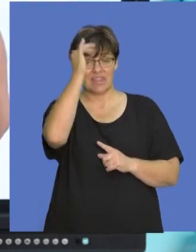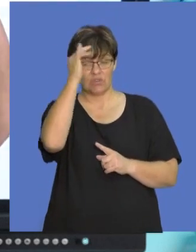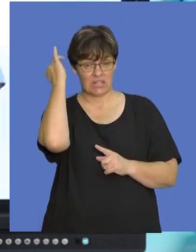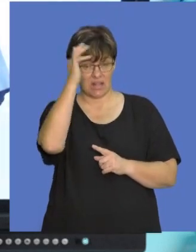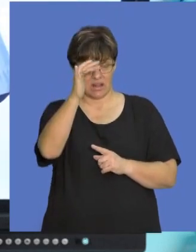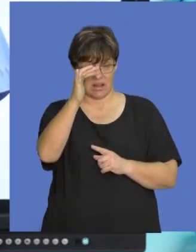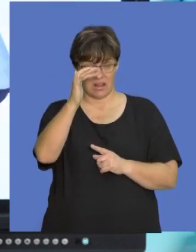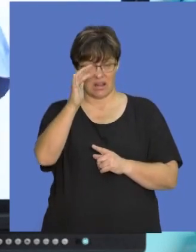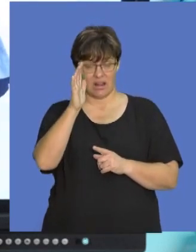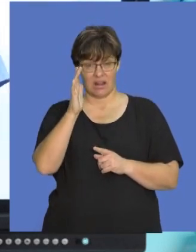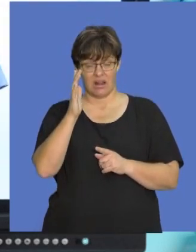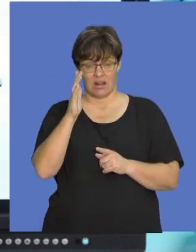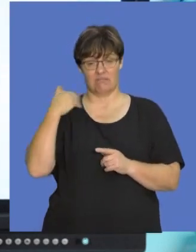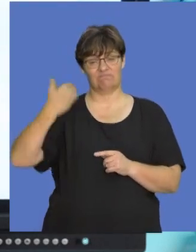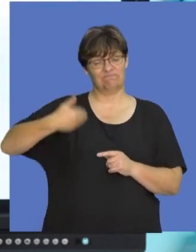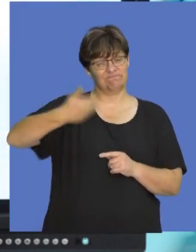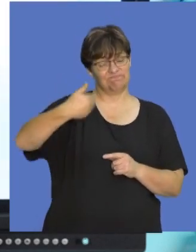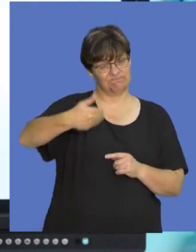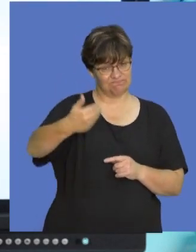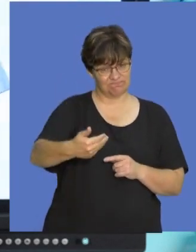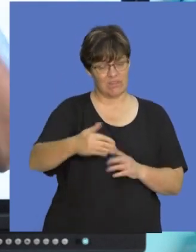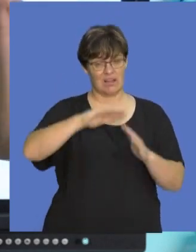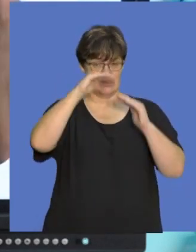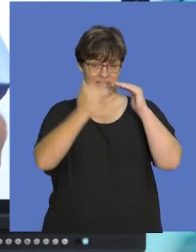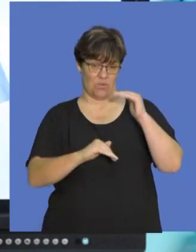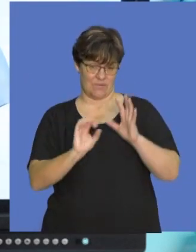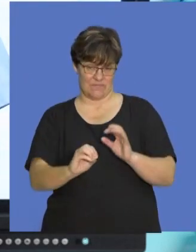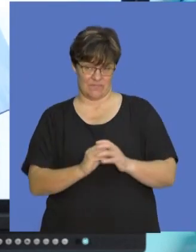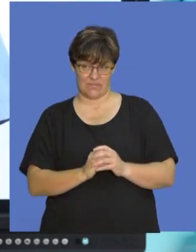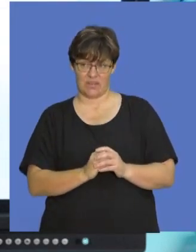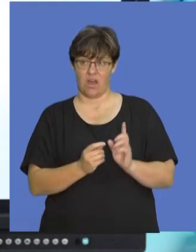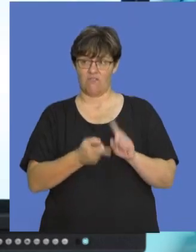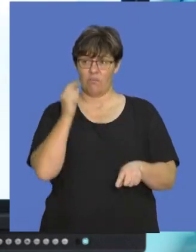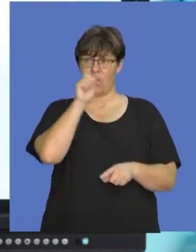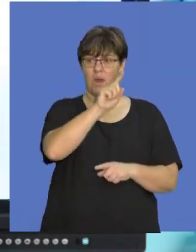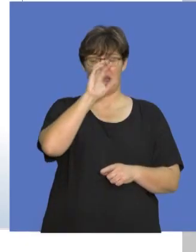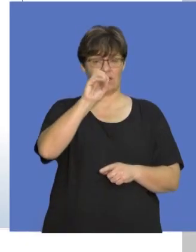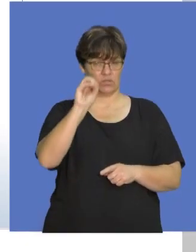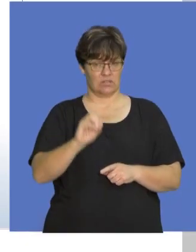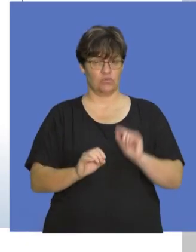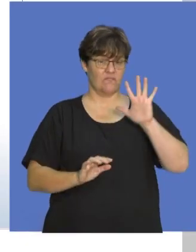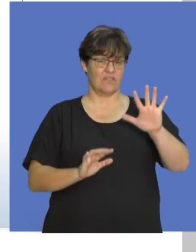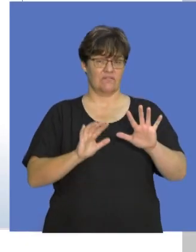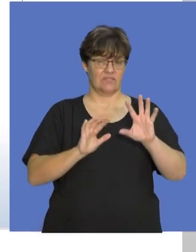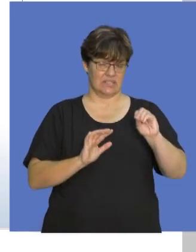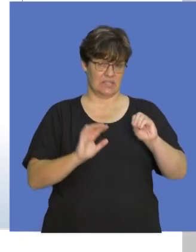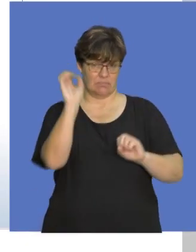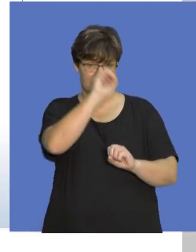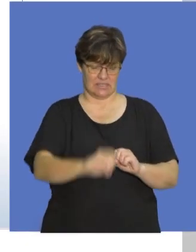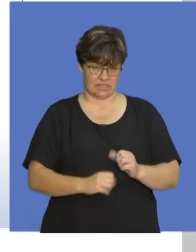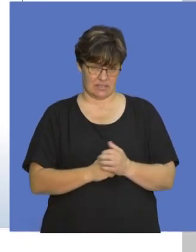my theoretical or relative frequency has gone down. It went from 100%